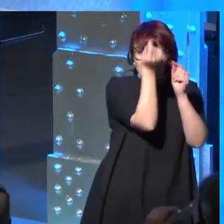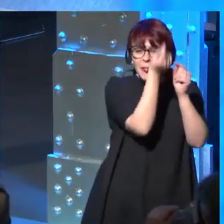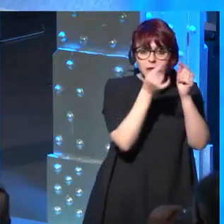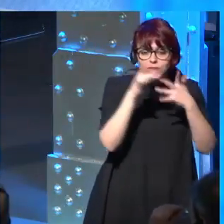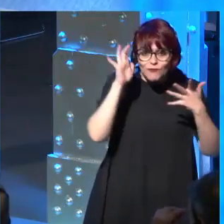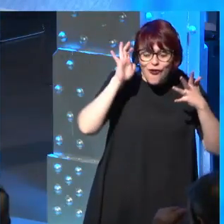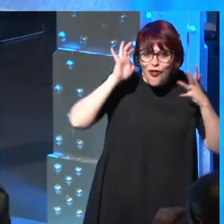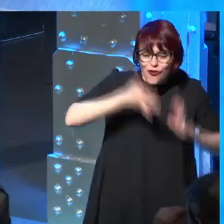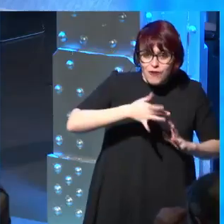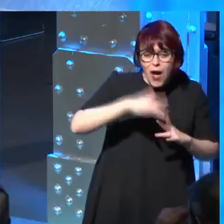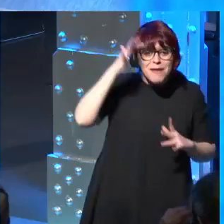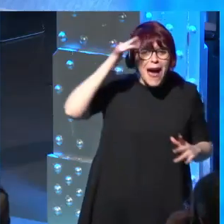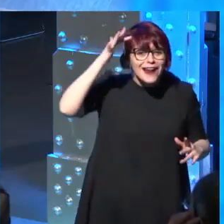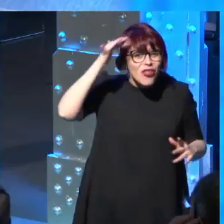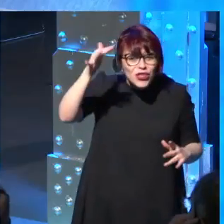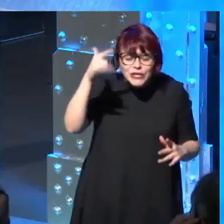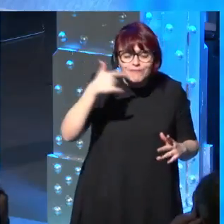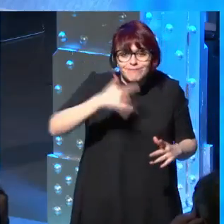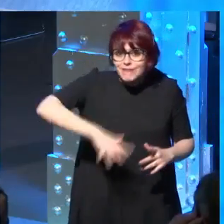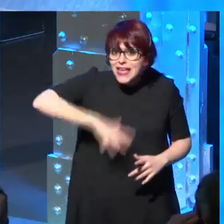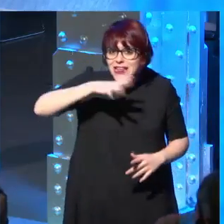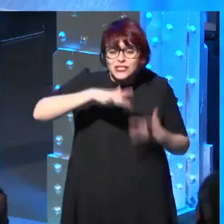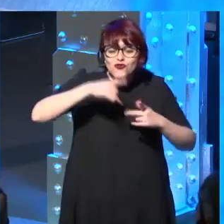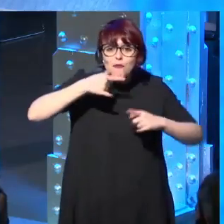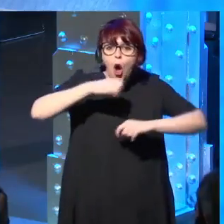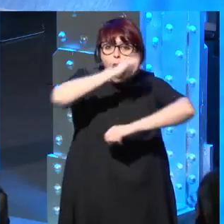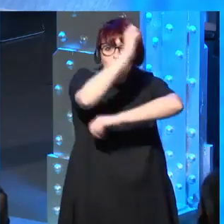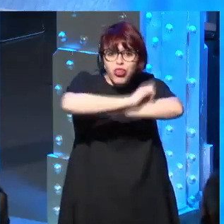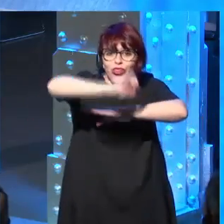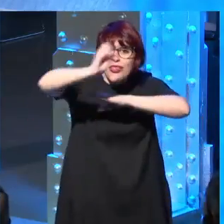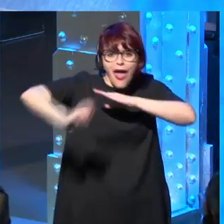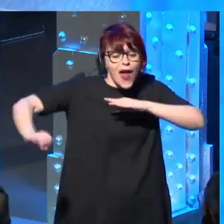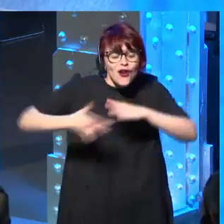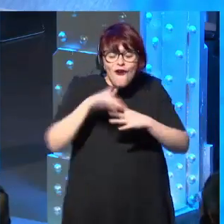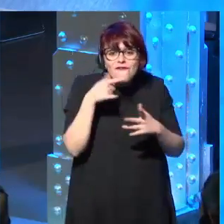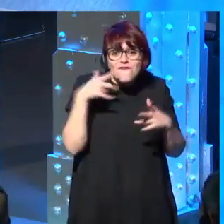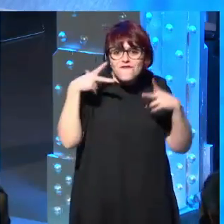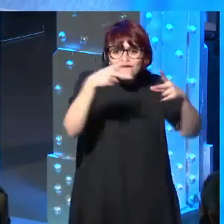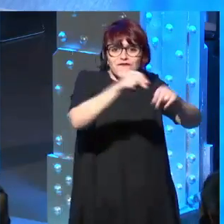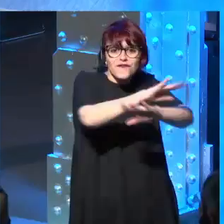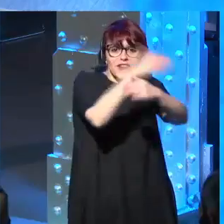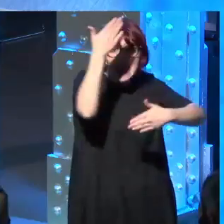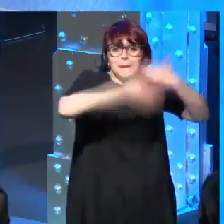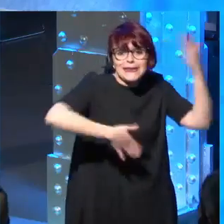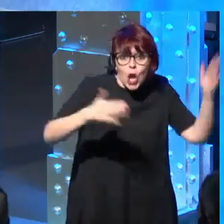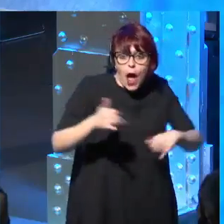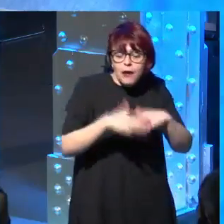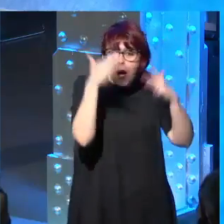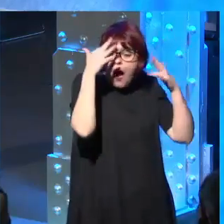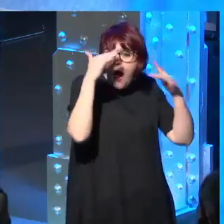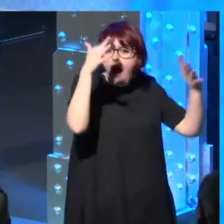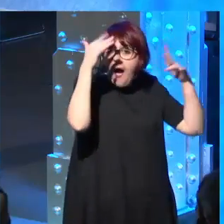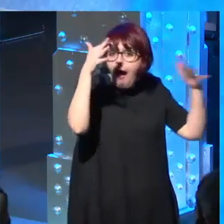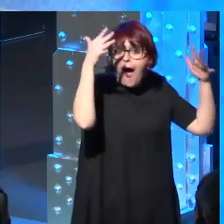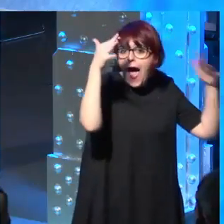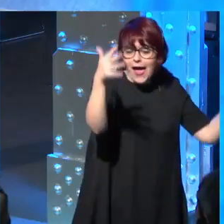His imagination, it's like an ocean. There is no end to it. And I was thinking of all that. And it's so nice to to